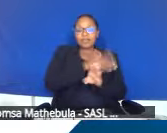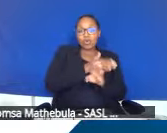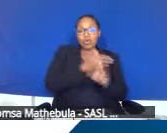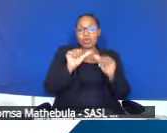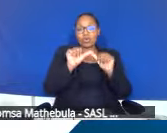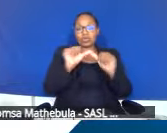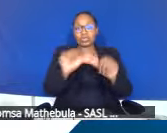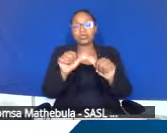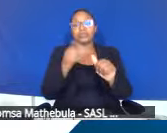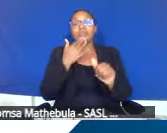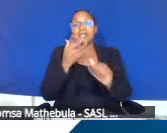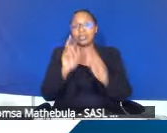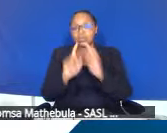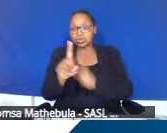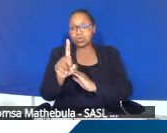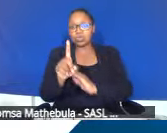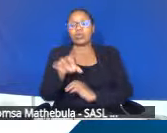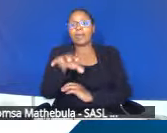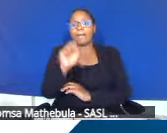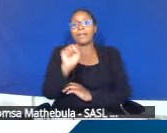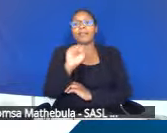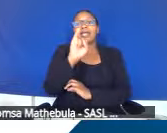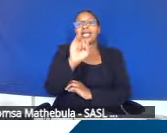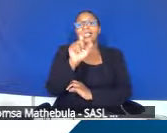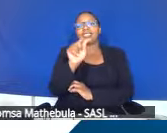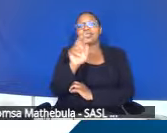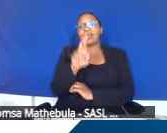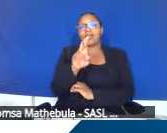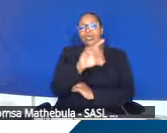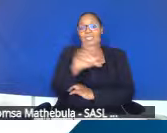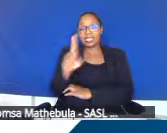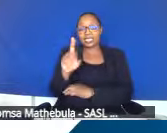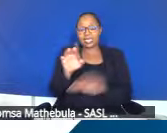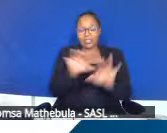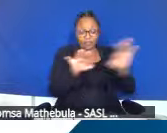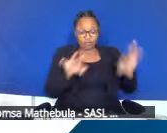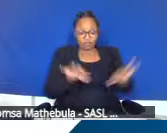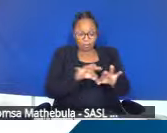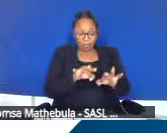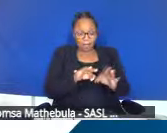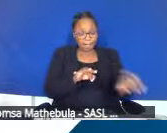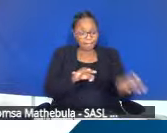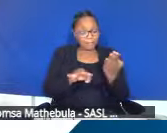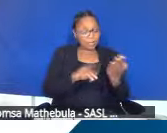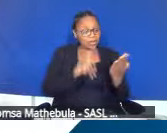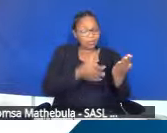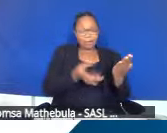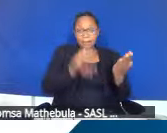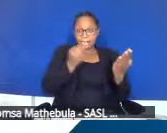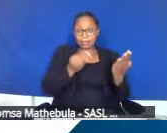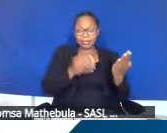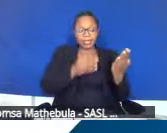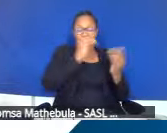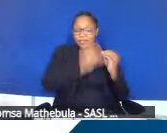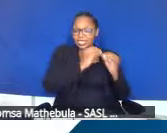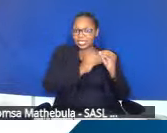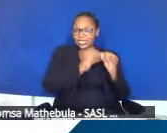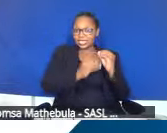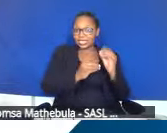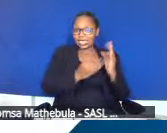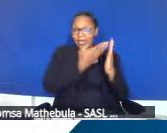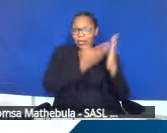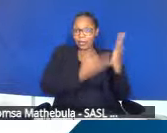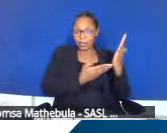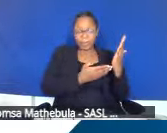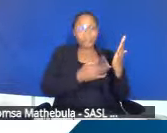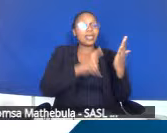your IT or DD. Once you've got the corrected IT or DD, then we can look